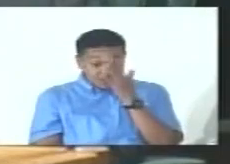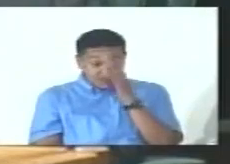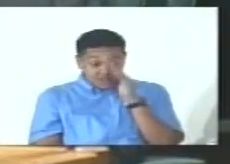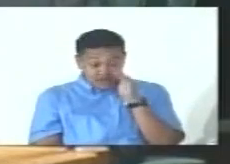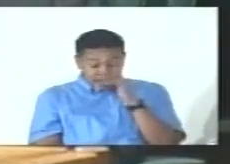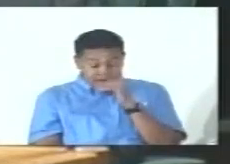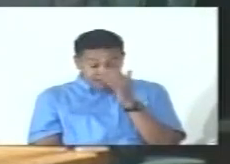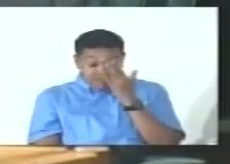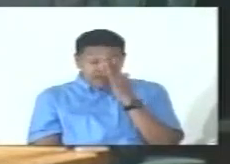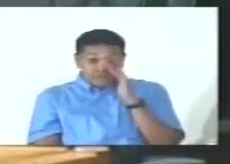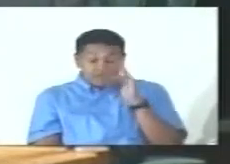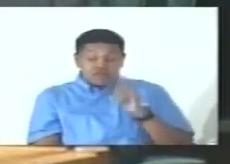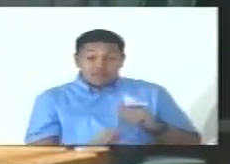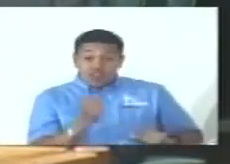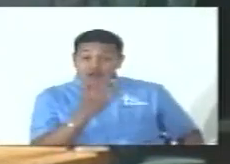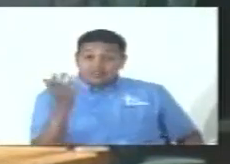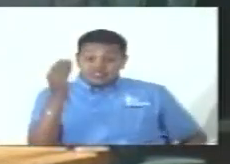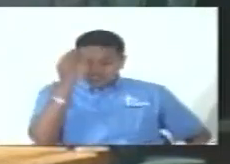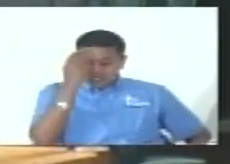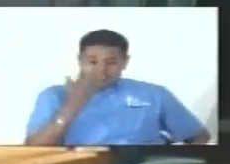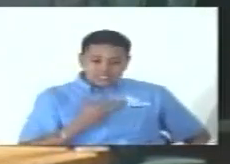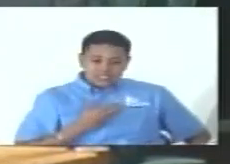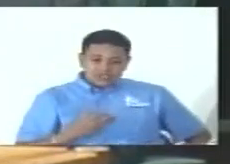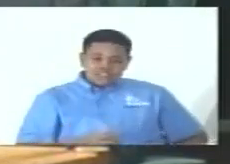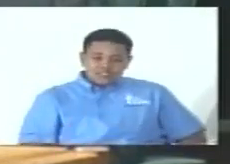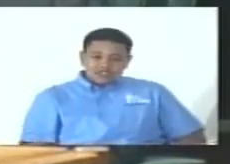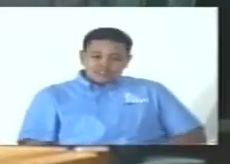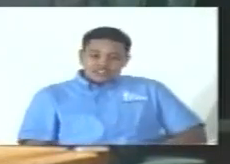The other thing that she said to me as we were